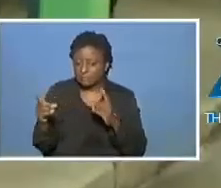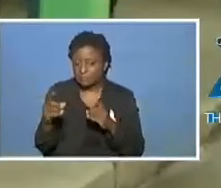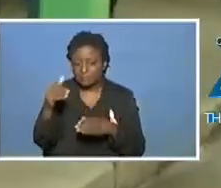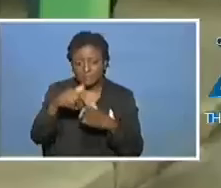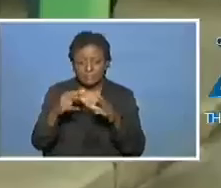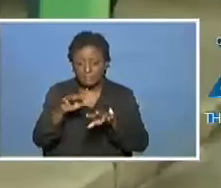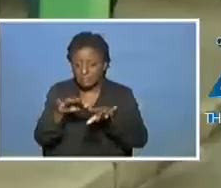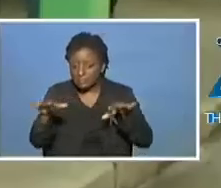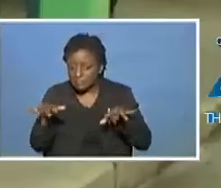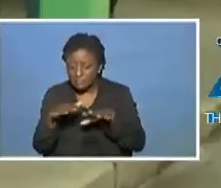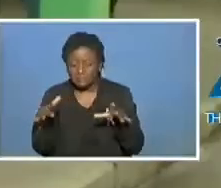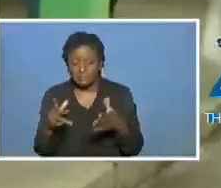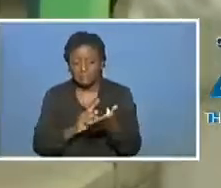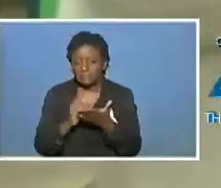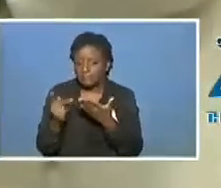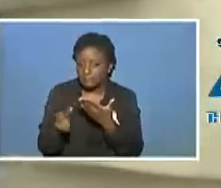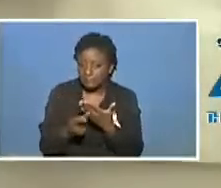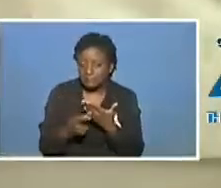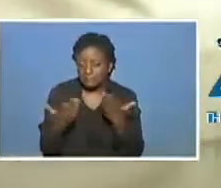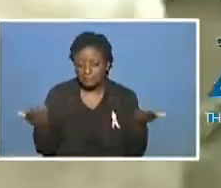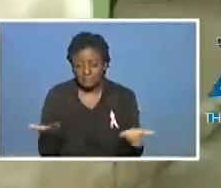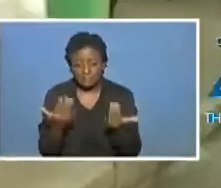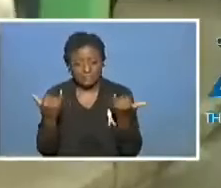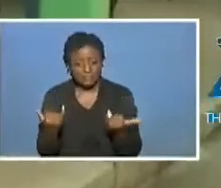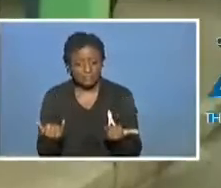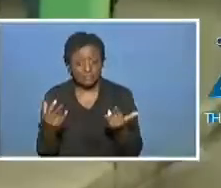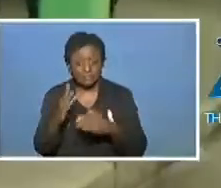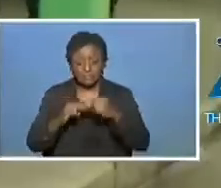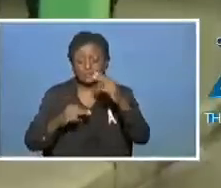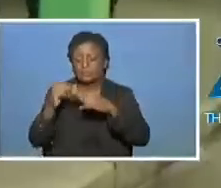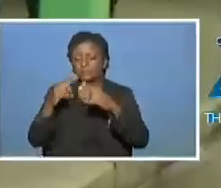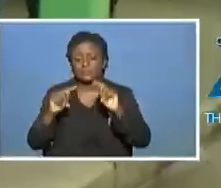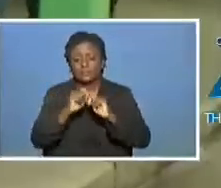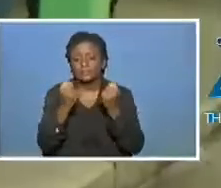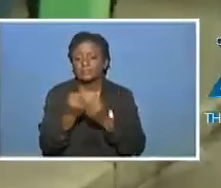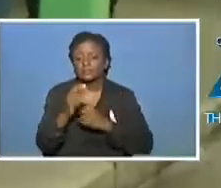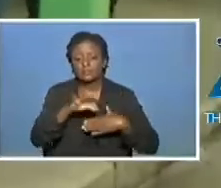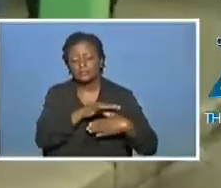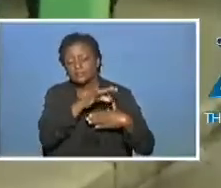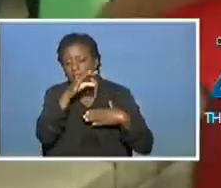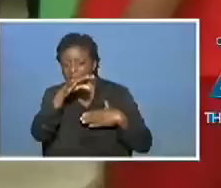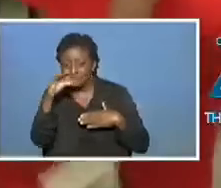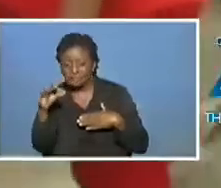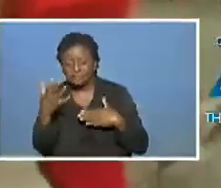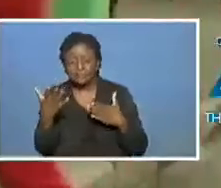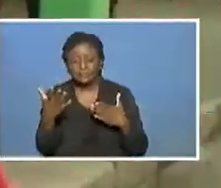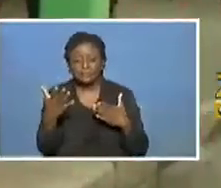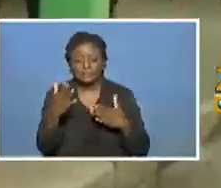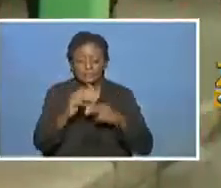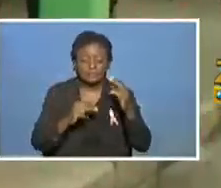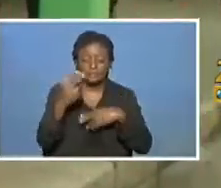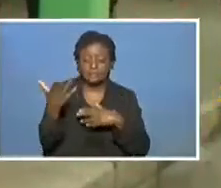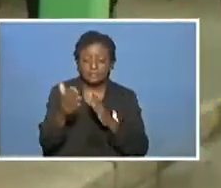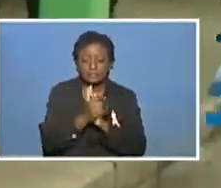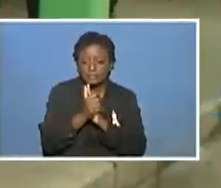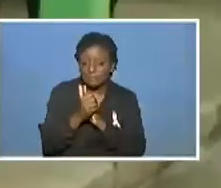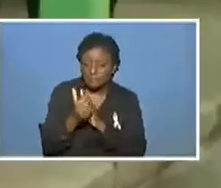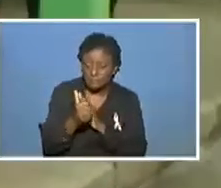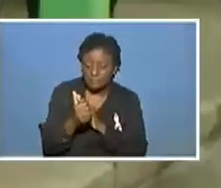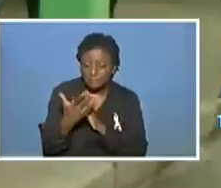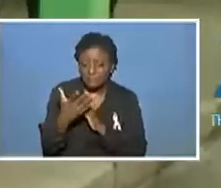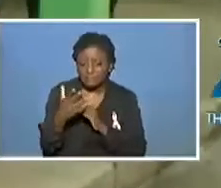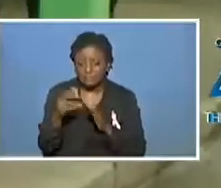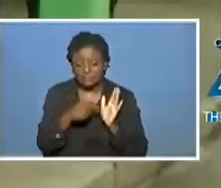the virtual platform. Here it is now, they're building team spirit, they're building their skills, and